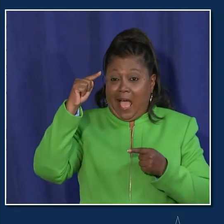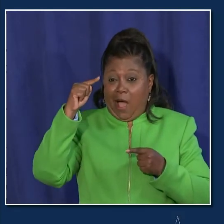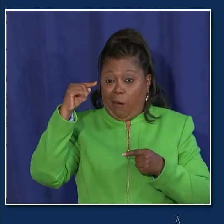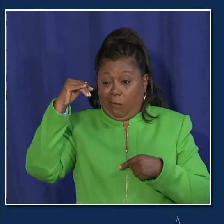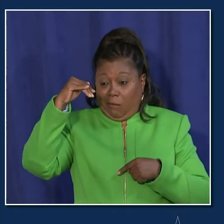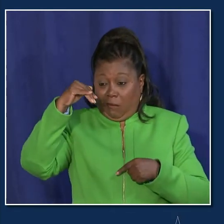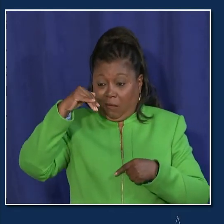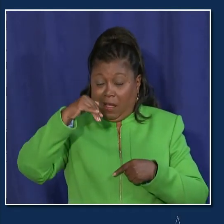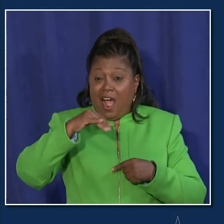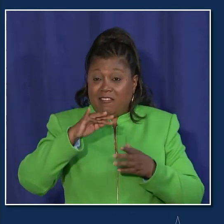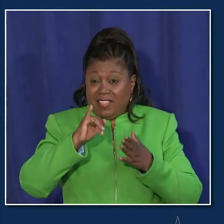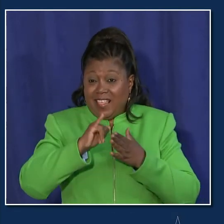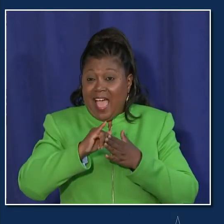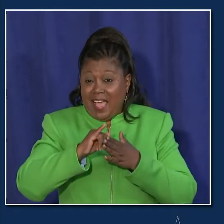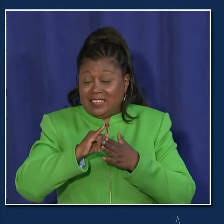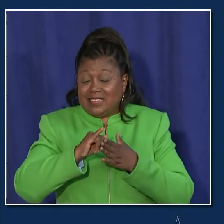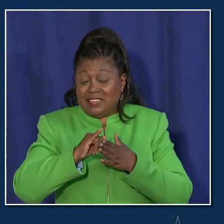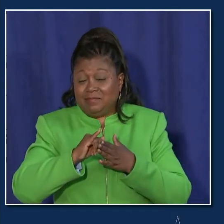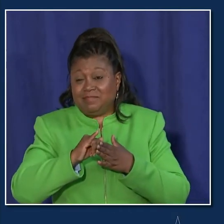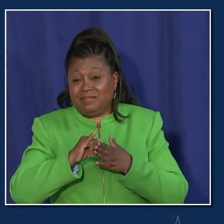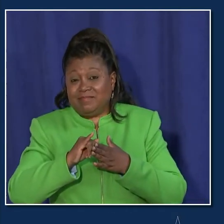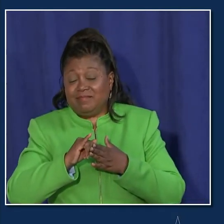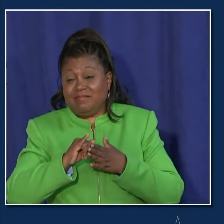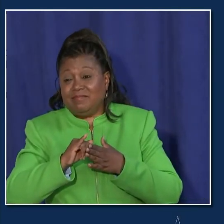slope of that